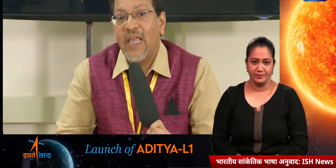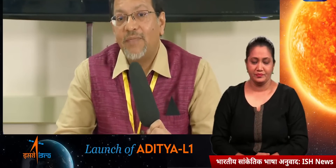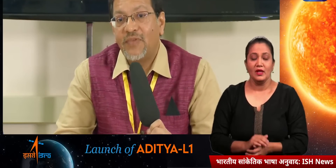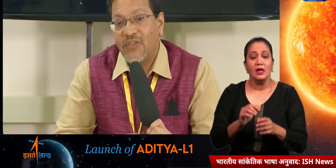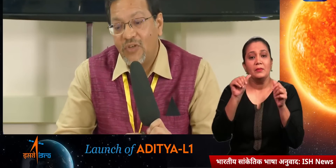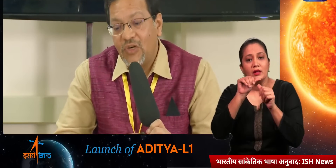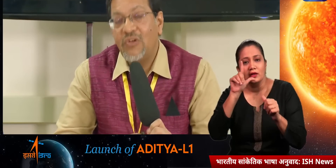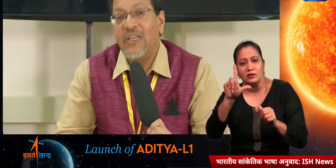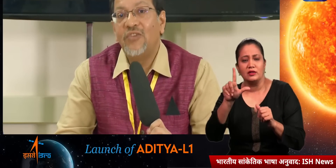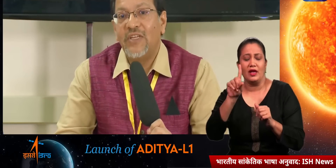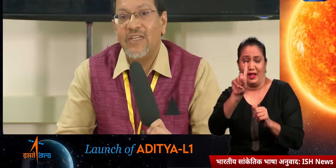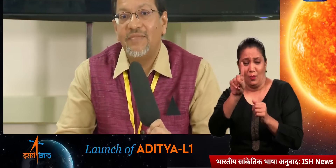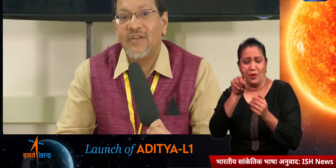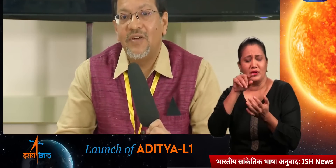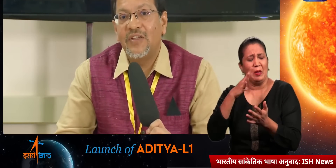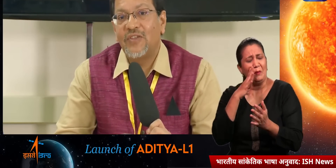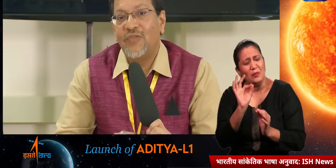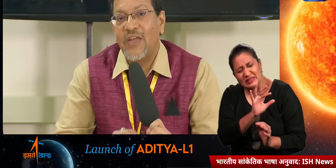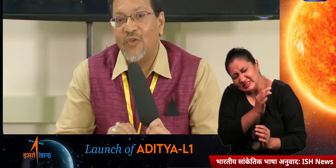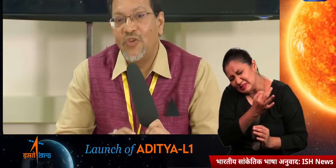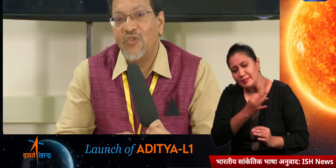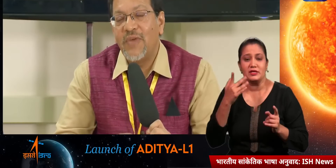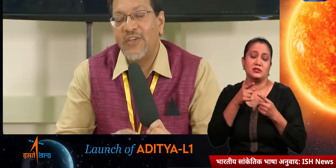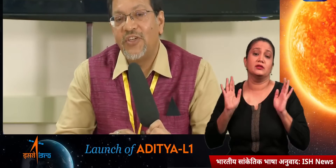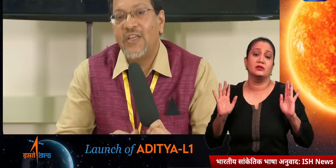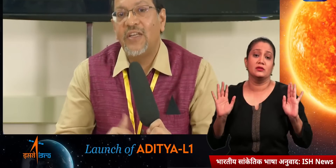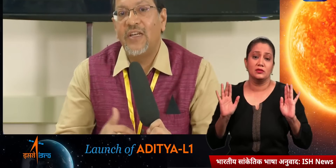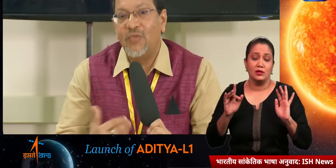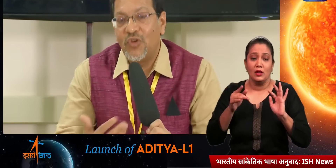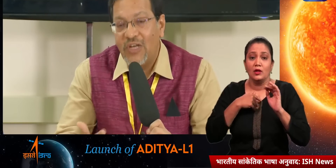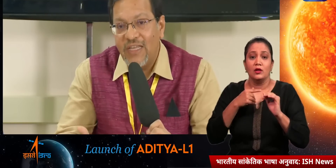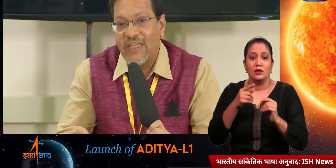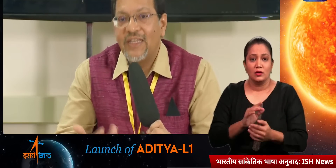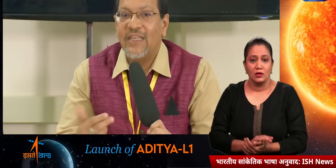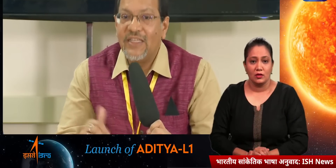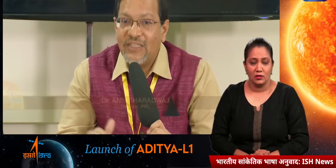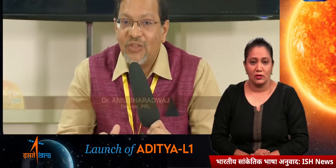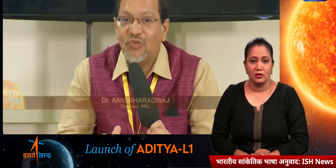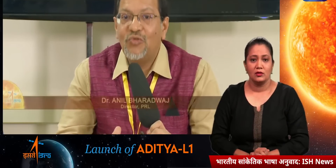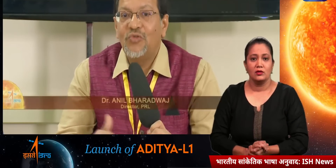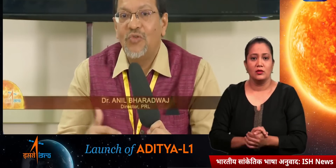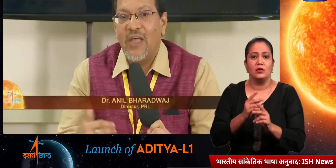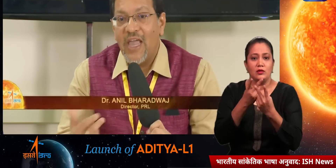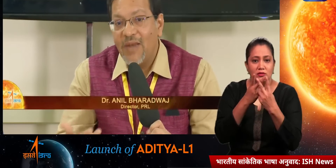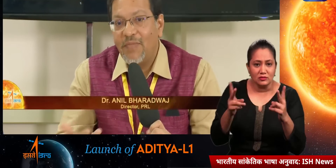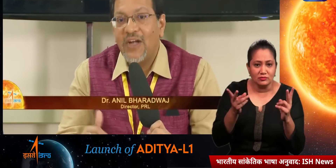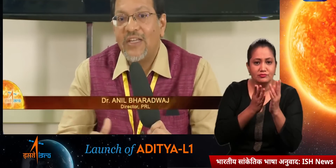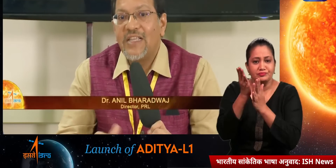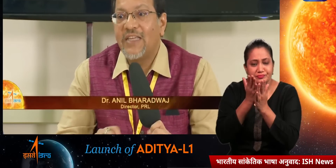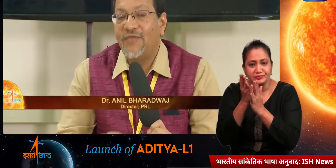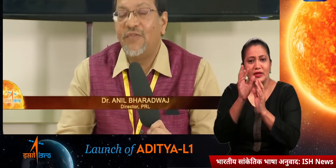Aditya L1 absolutely unique, because we are going to measure remotely, in situ, and particles and